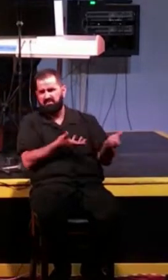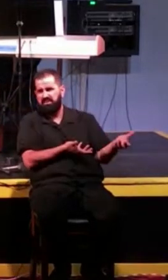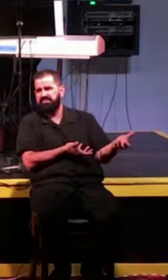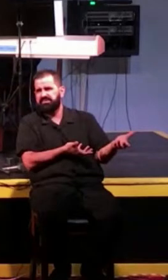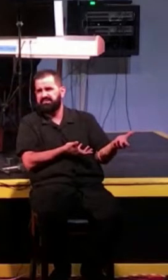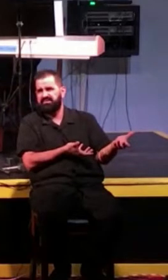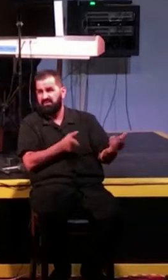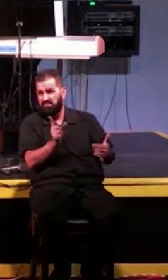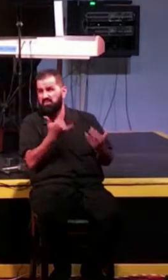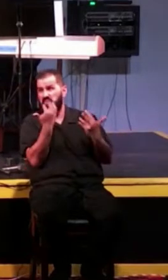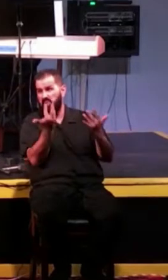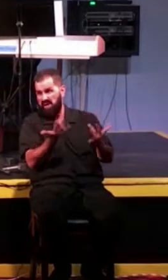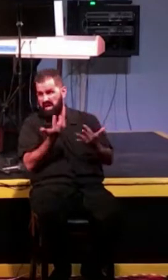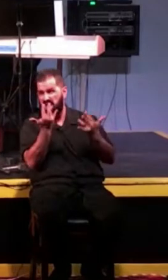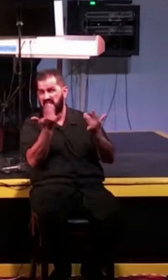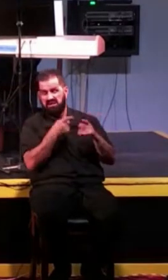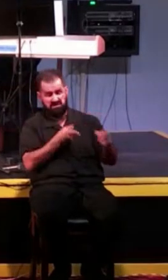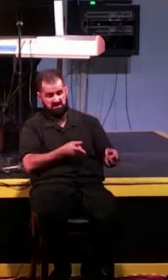would you wait